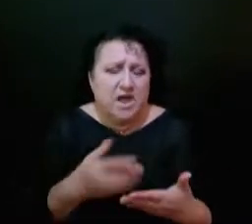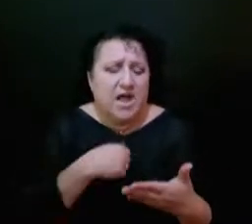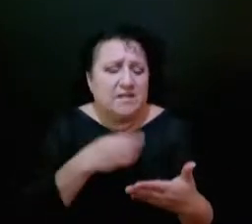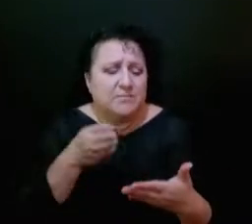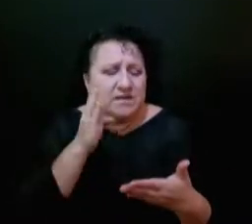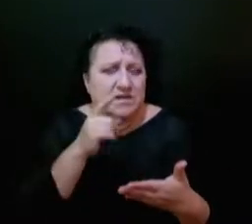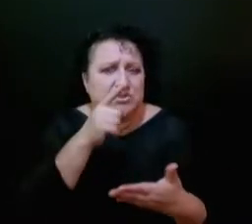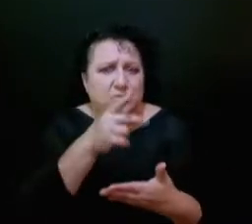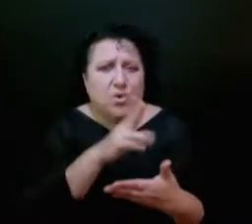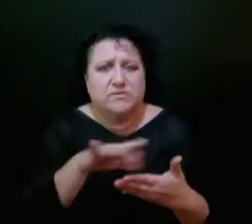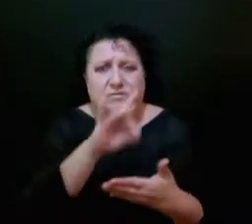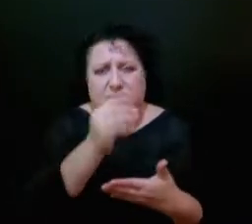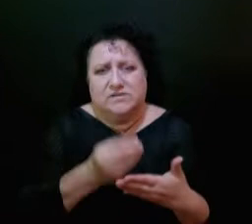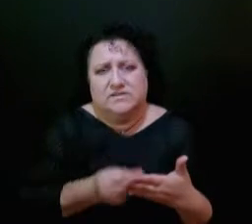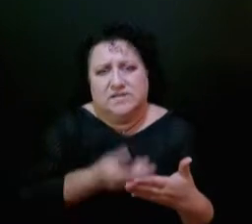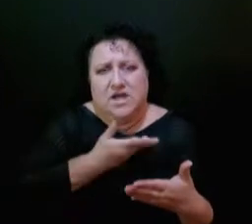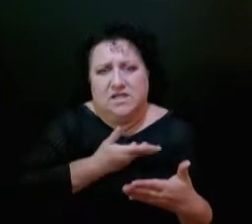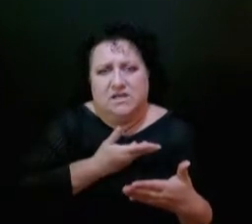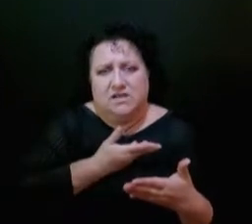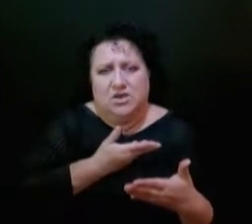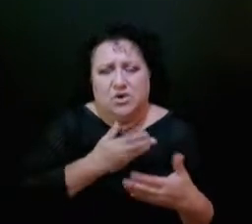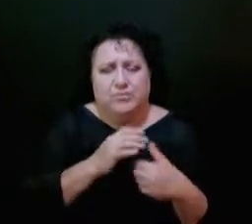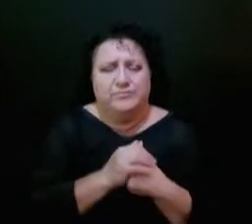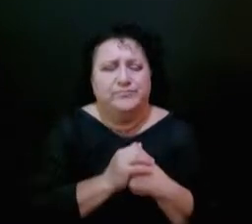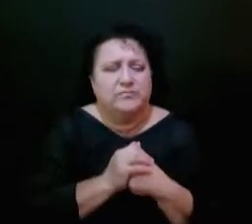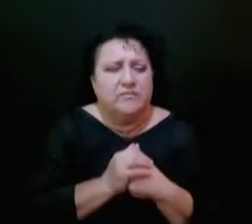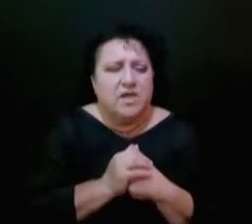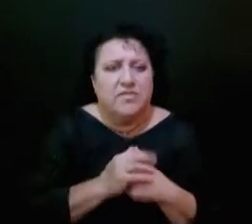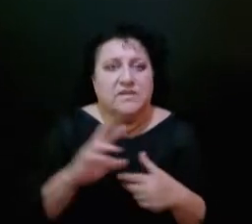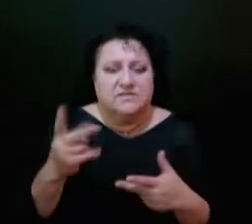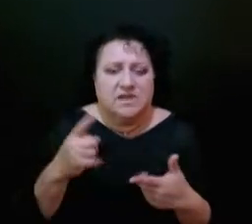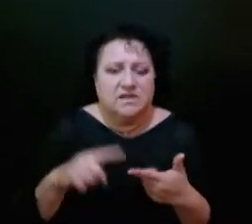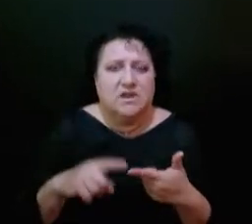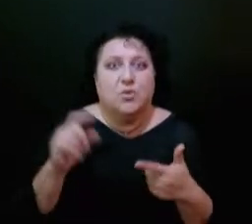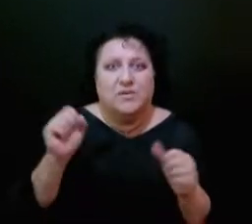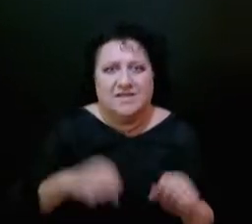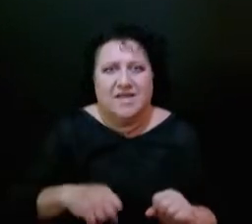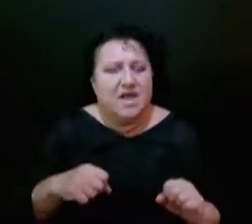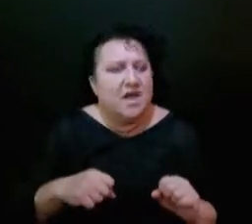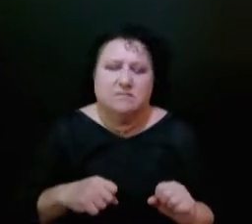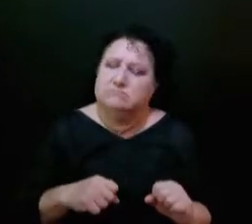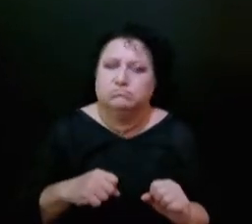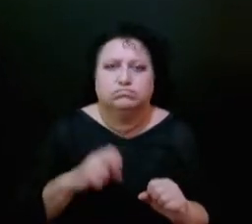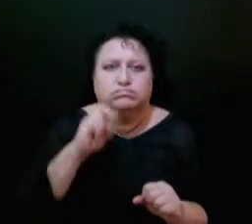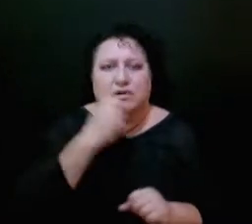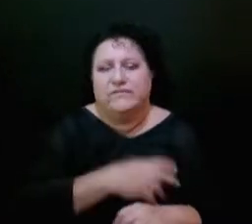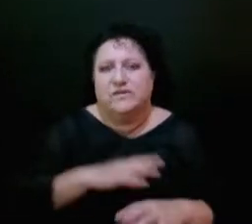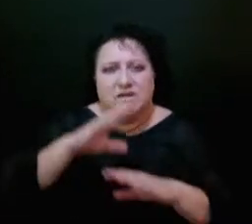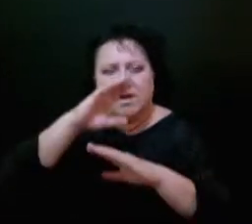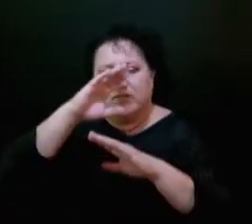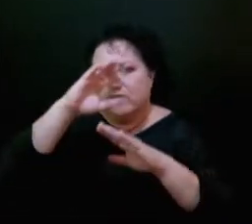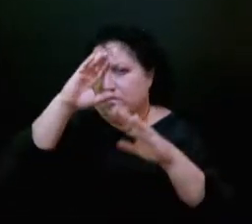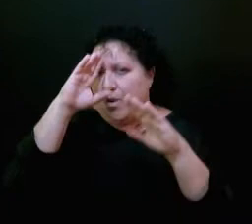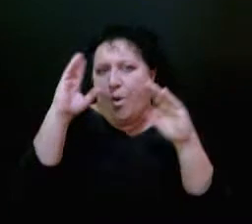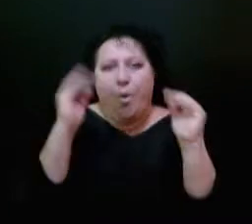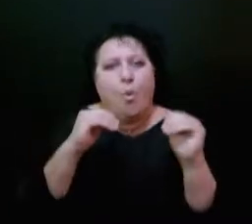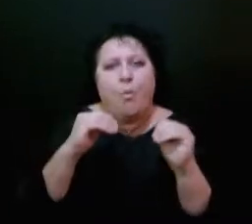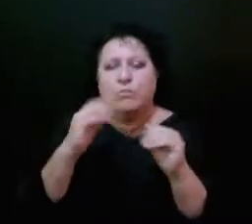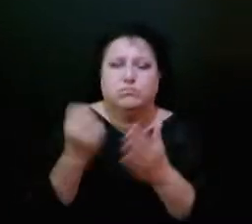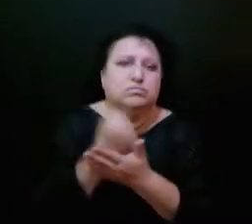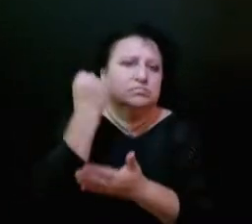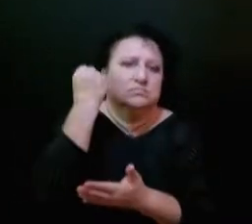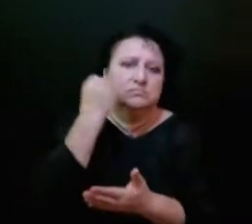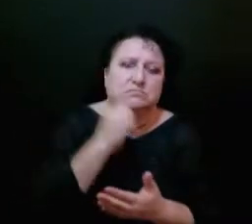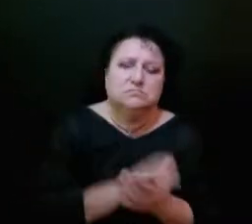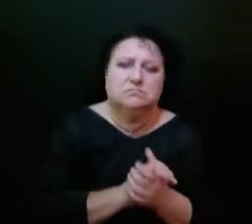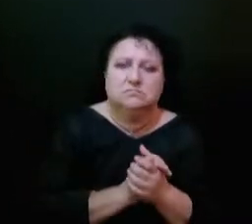The second point is we can have the audacity of hope. We can have the audacity of hope. The world,